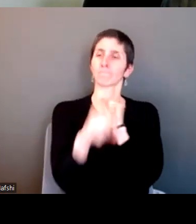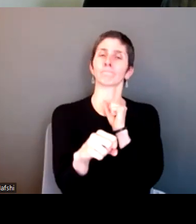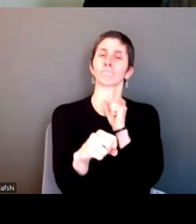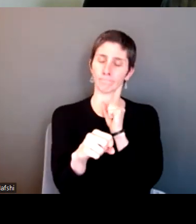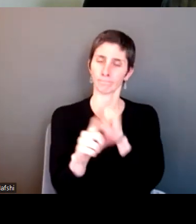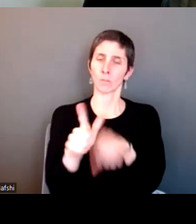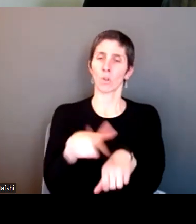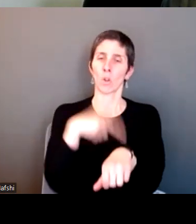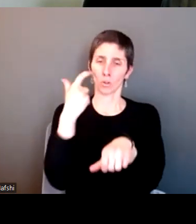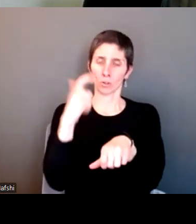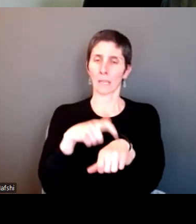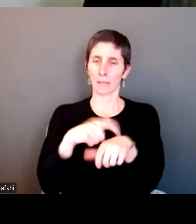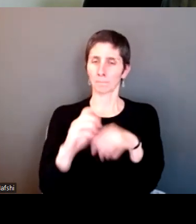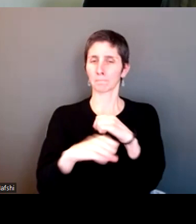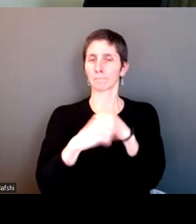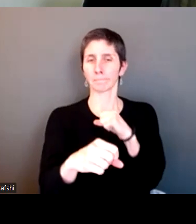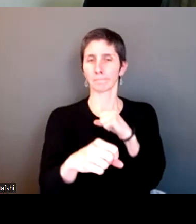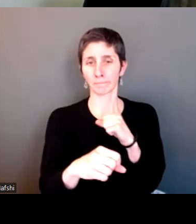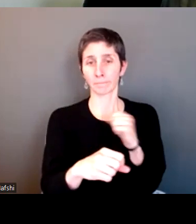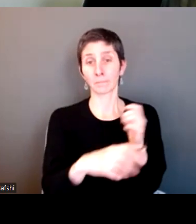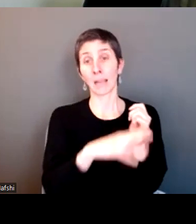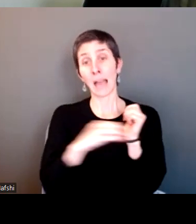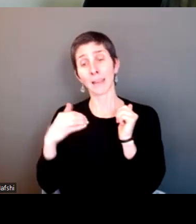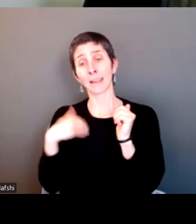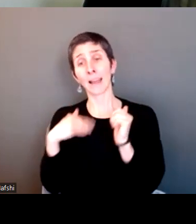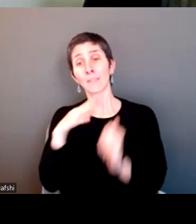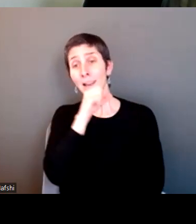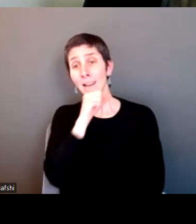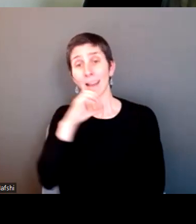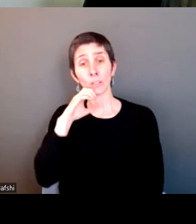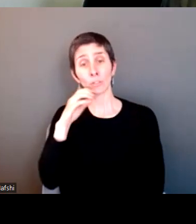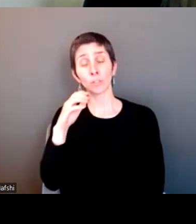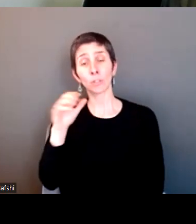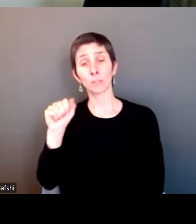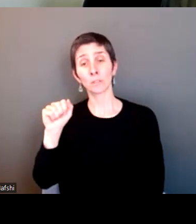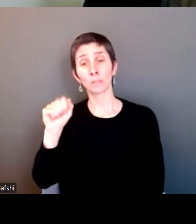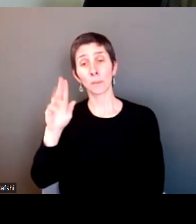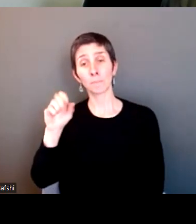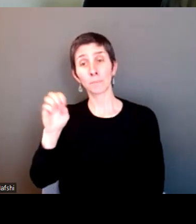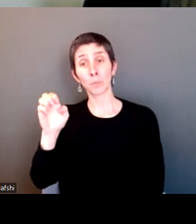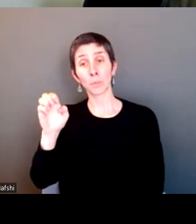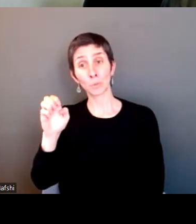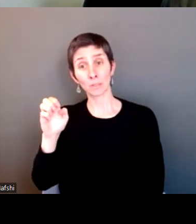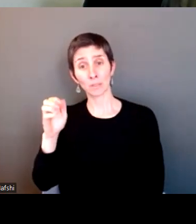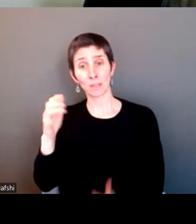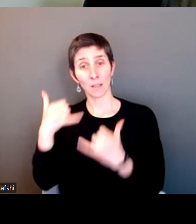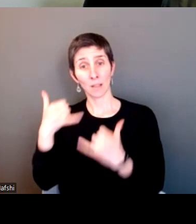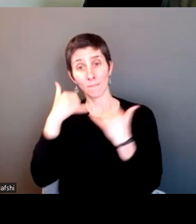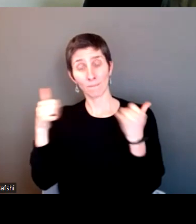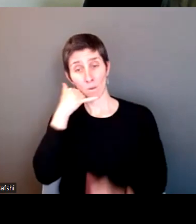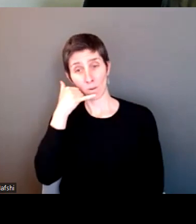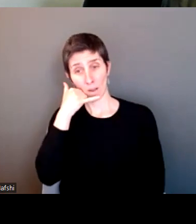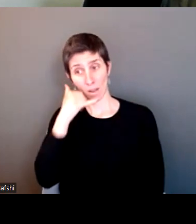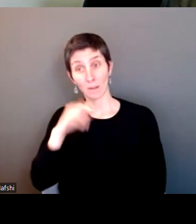basis. And we also run the elder abuse resource line here out of the shelter. So we get many, many, many calls for shelter,